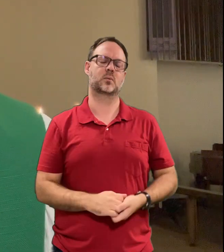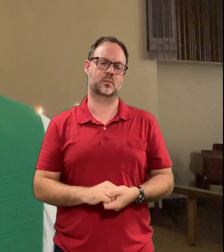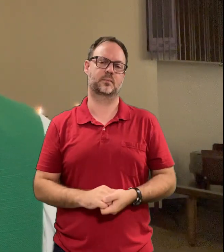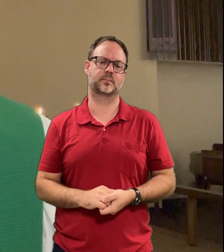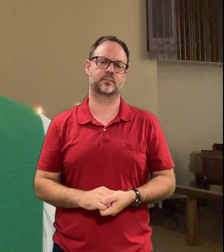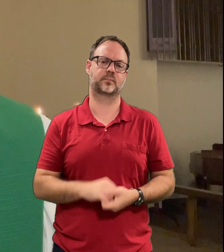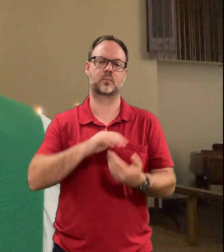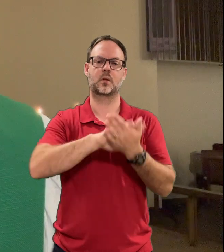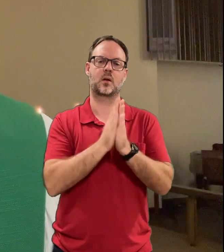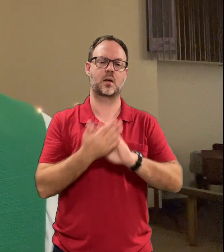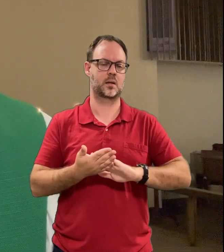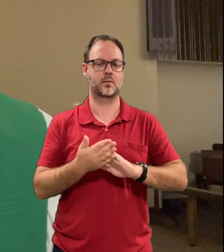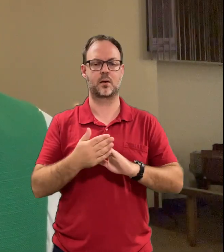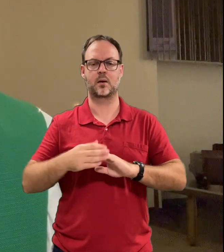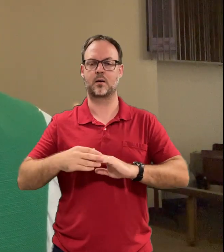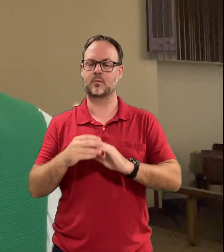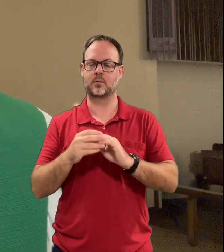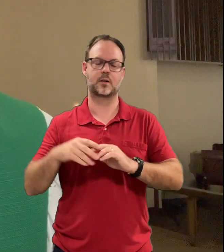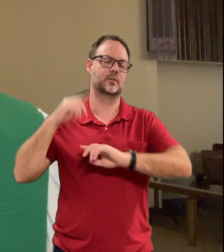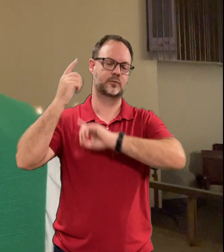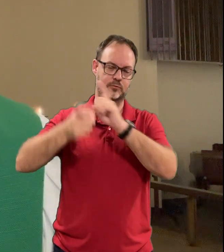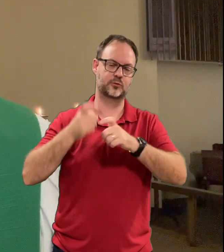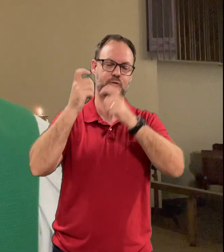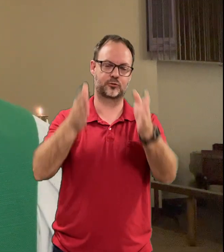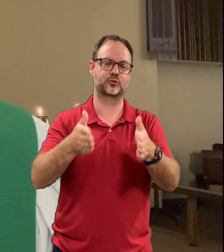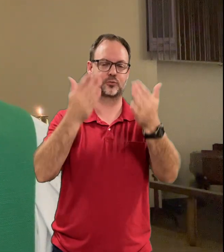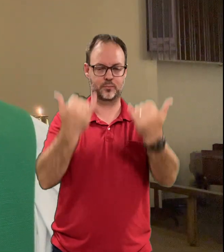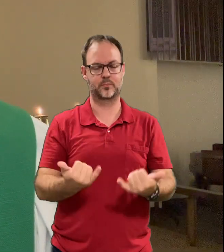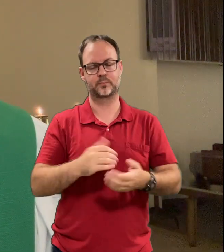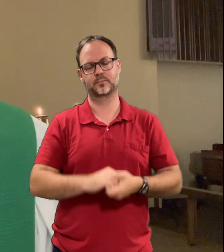you to be a generous person as well.